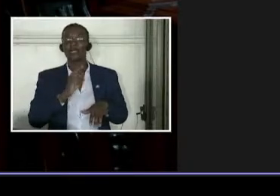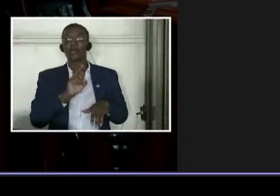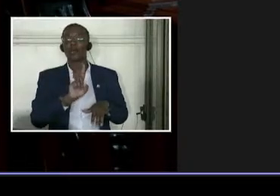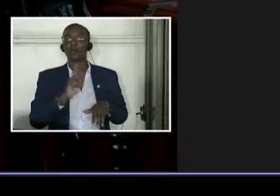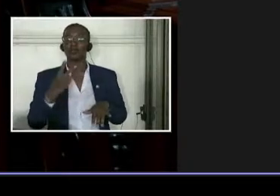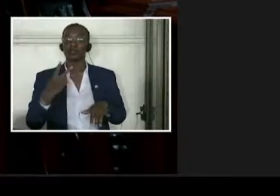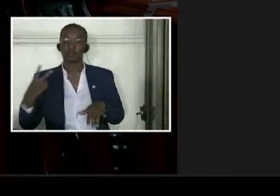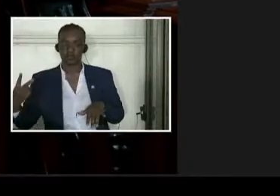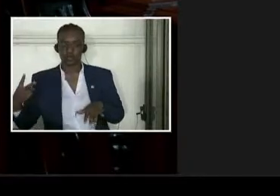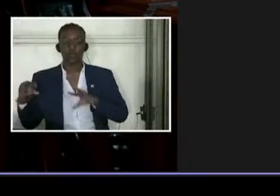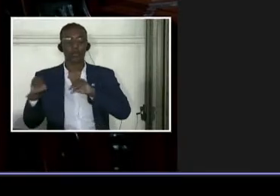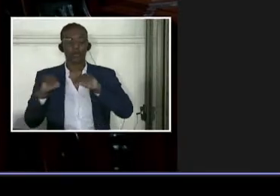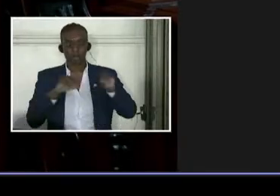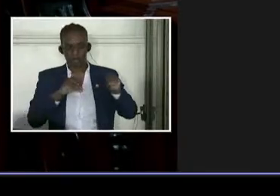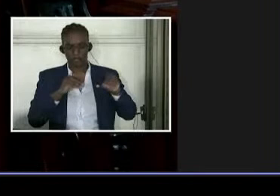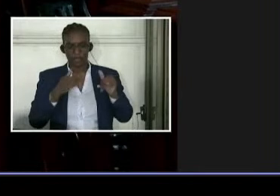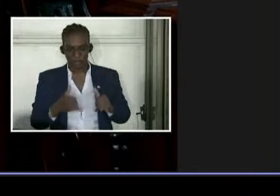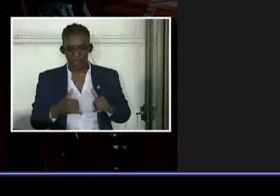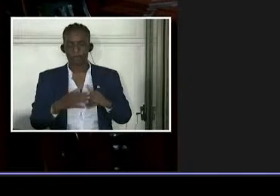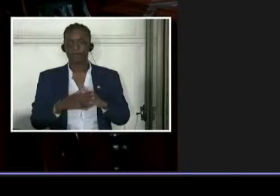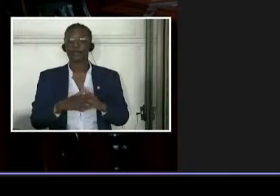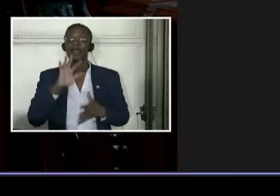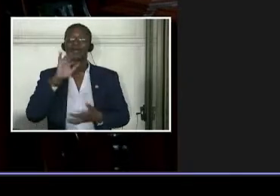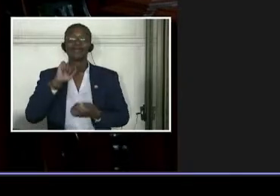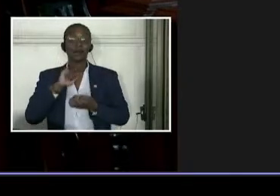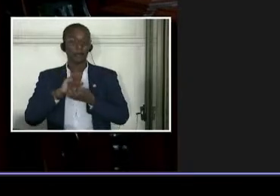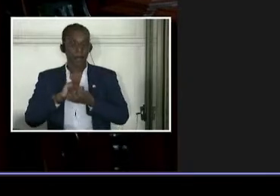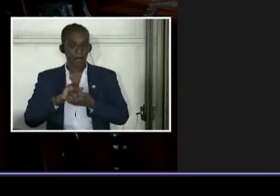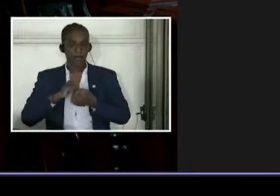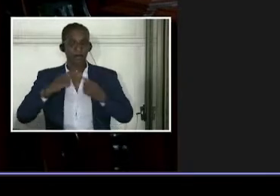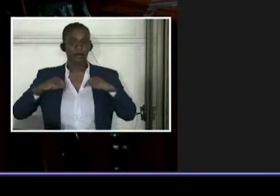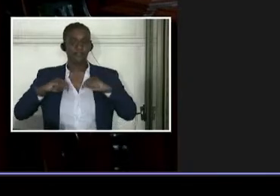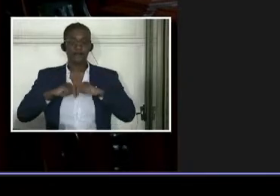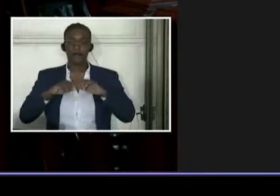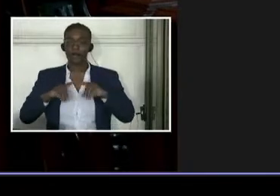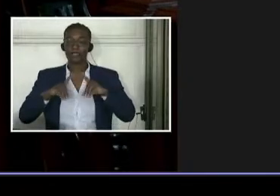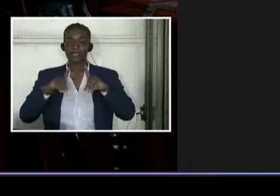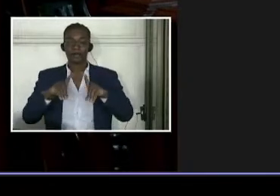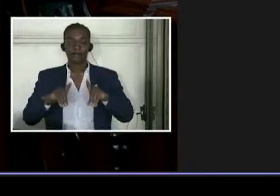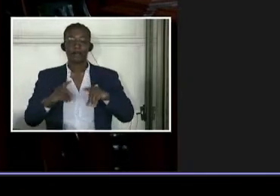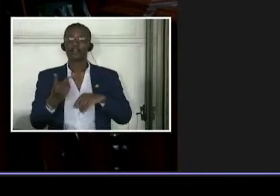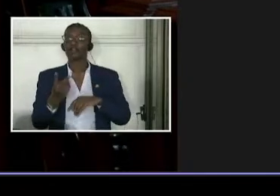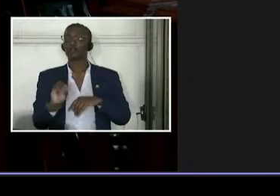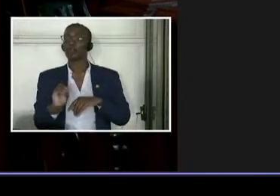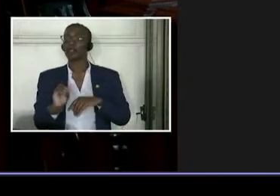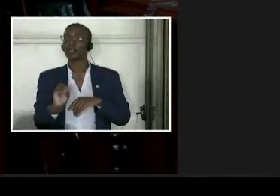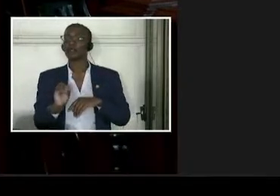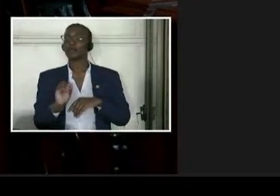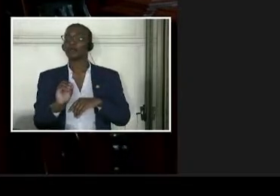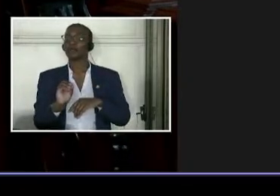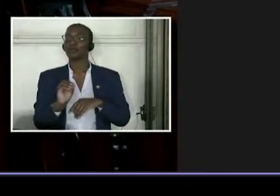38,122. We are moving. A summary of our delivery in 2021-22 is as follows.